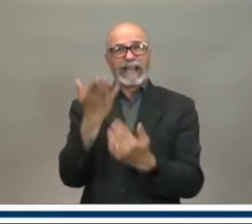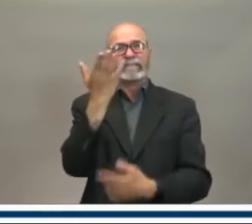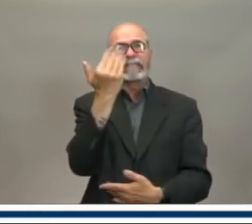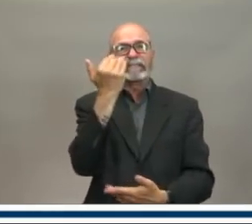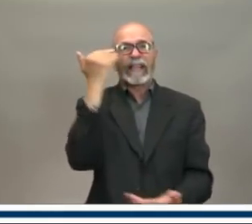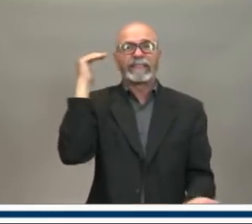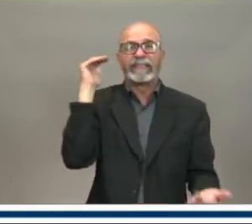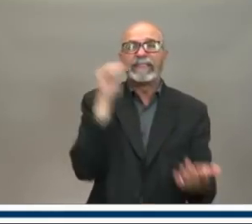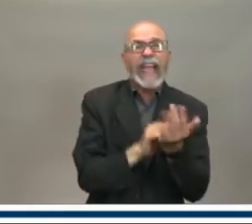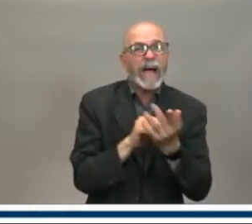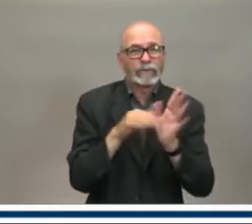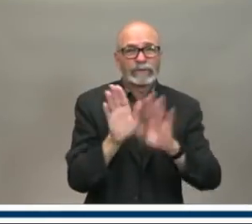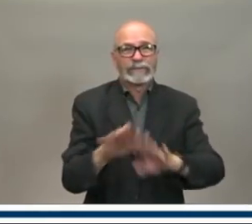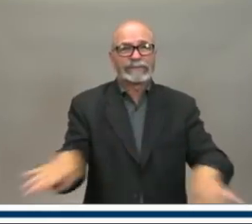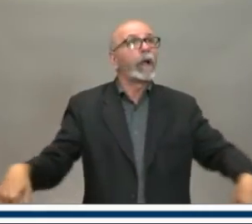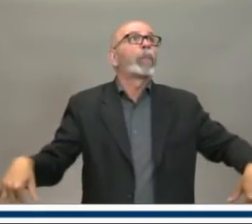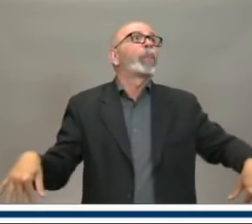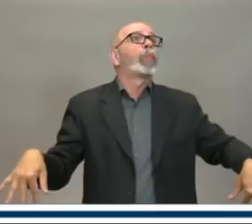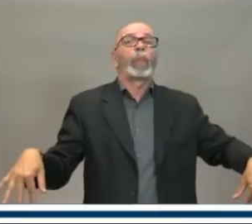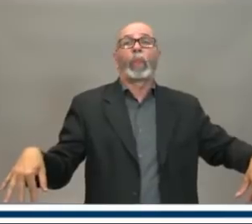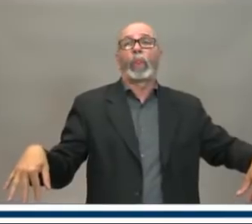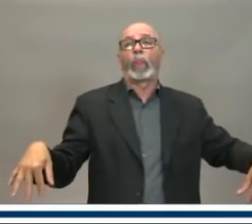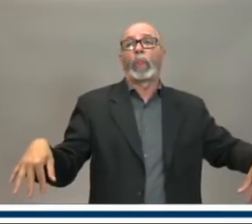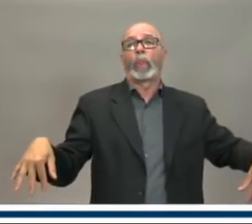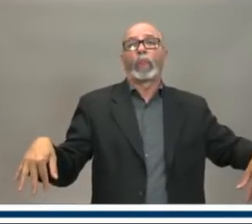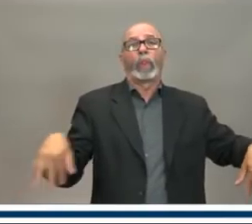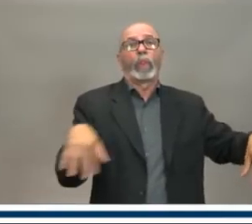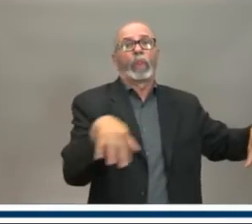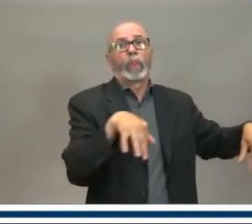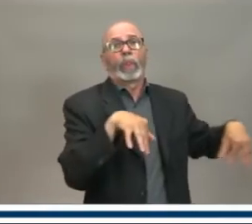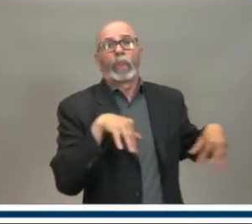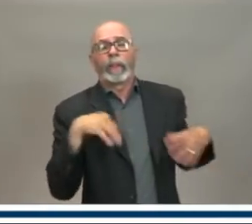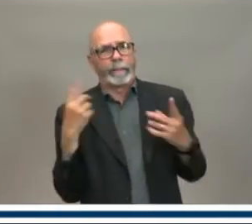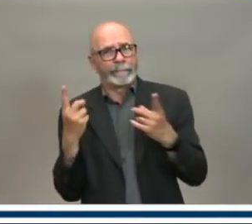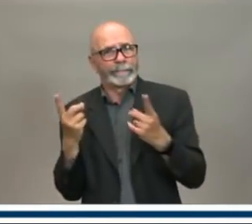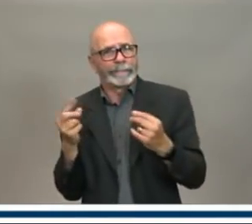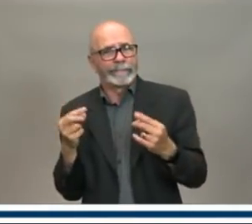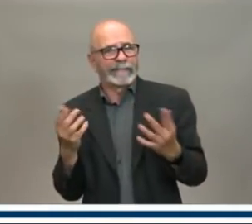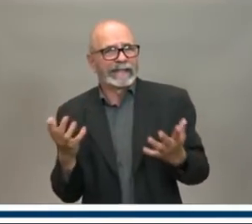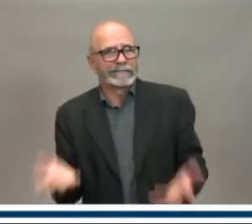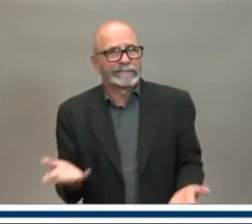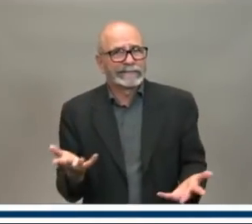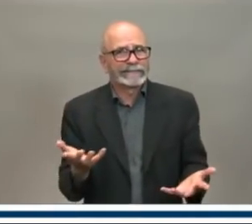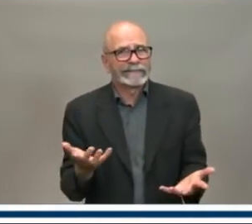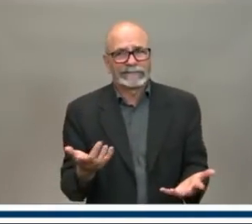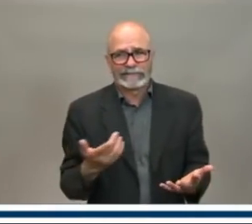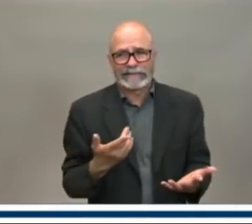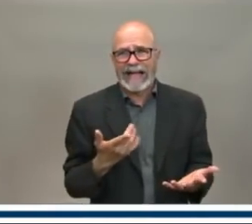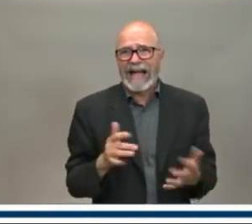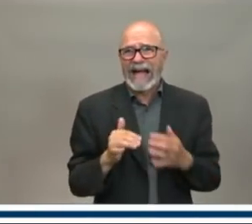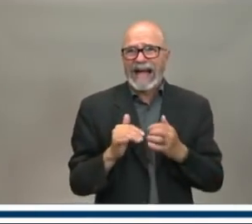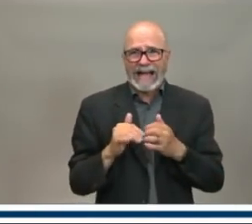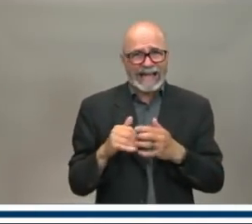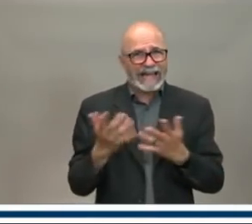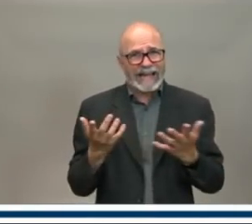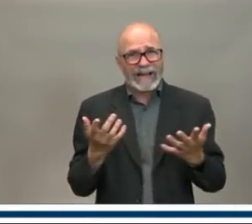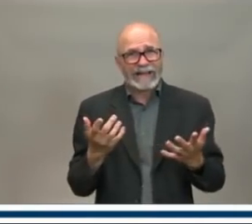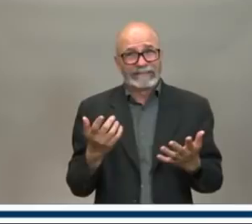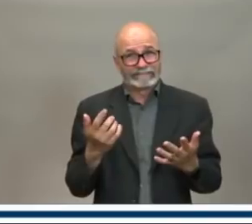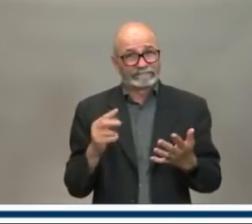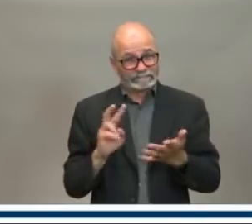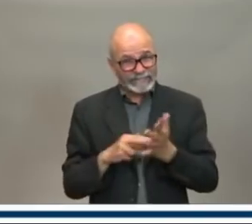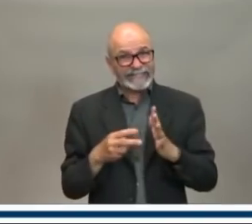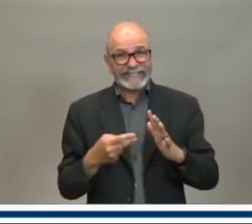go to the municipality of Halifax camp. So there will be a lot of demand